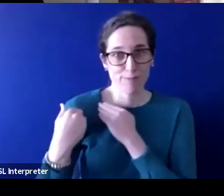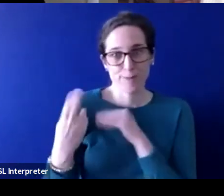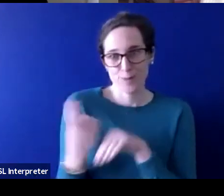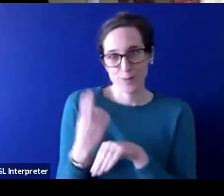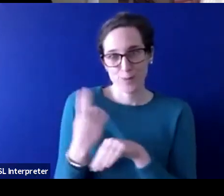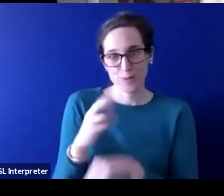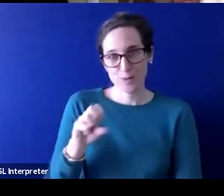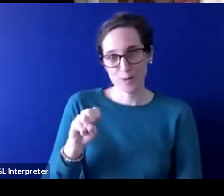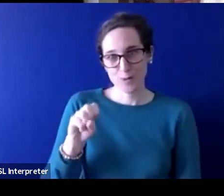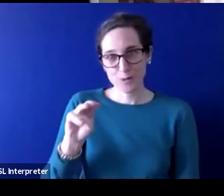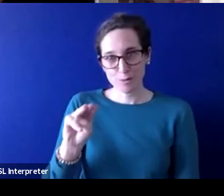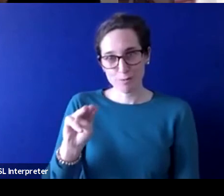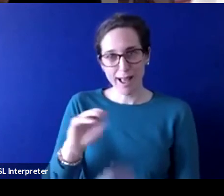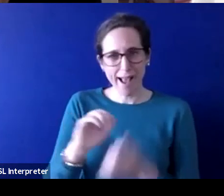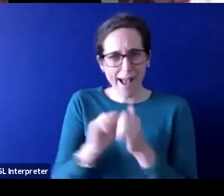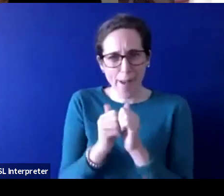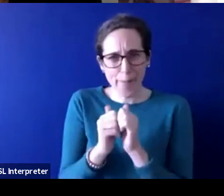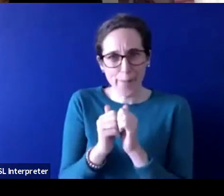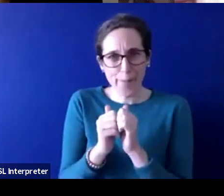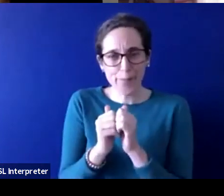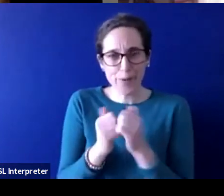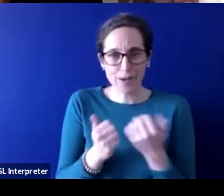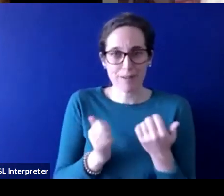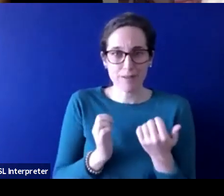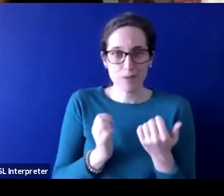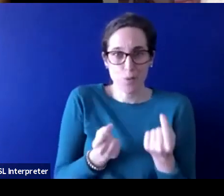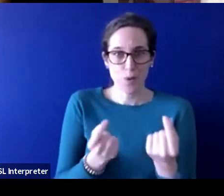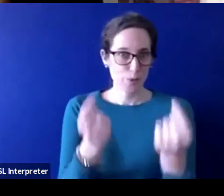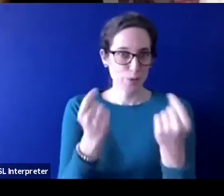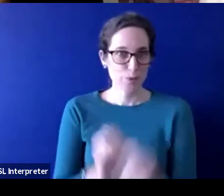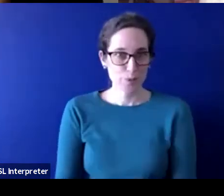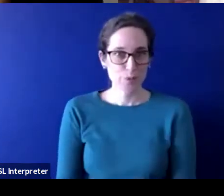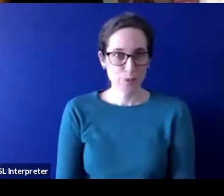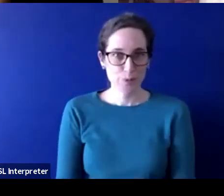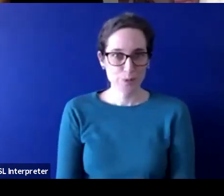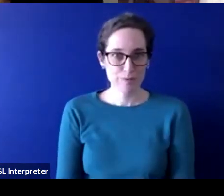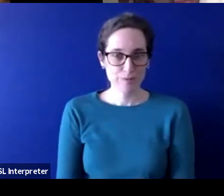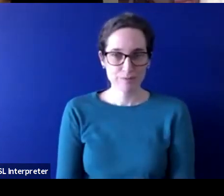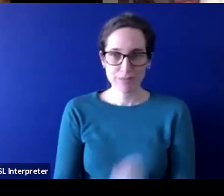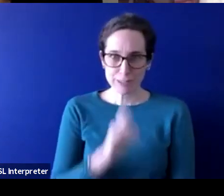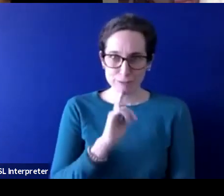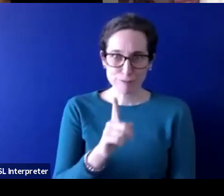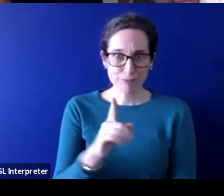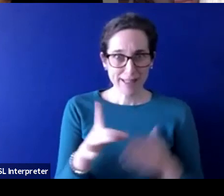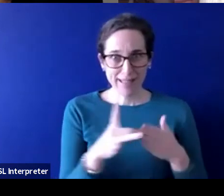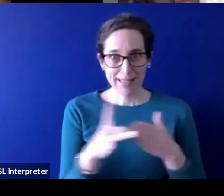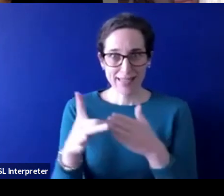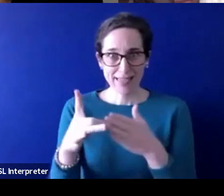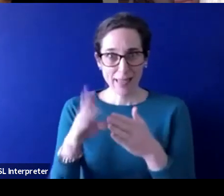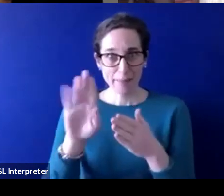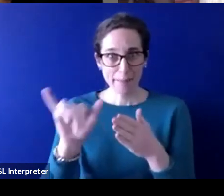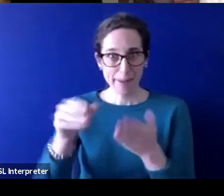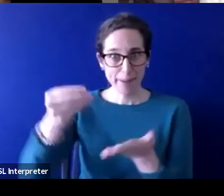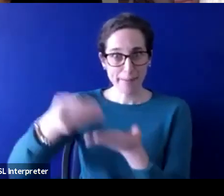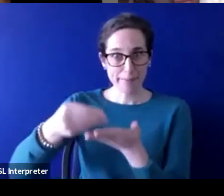How can we, and what can we do given that the whole thing is driven by money? We don't pay